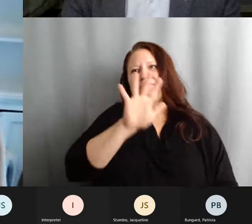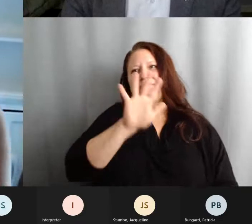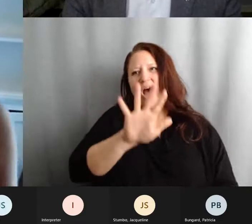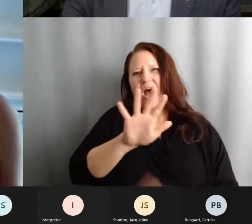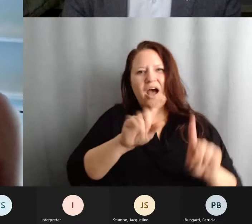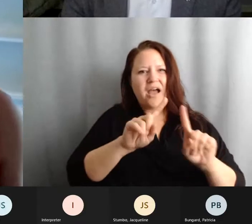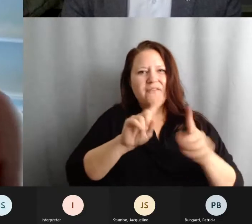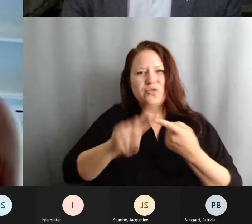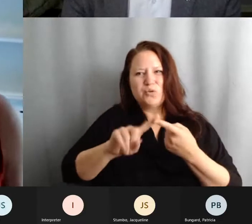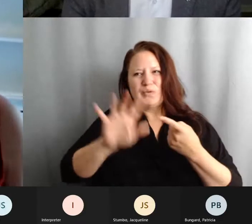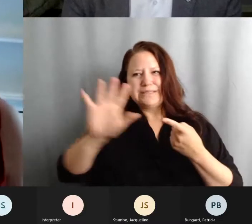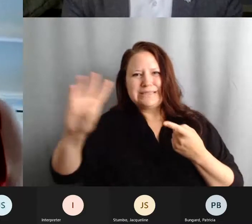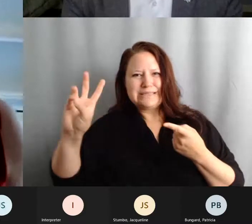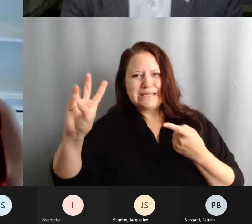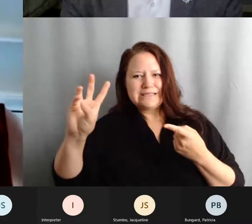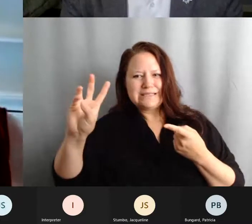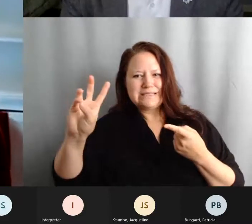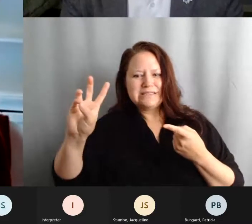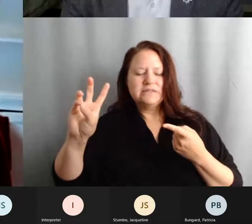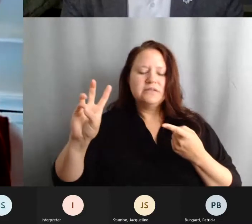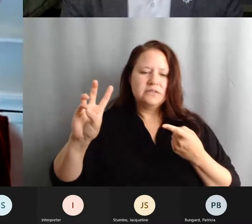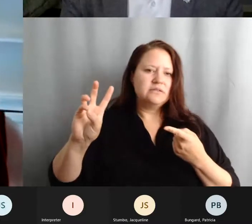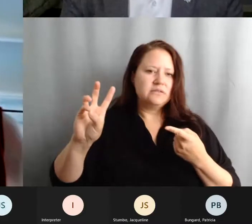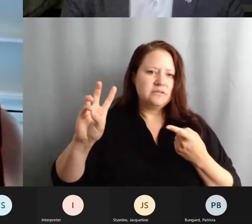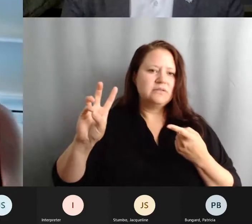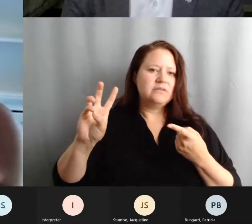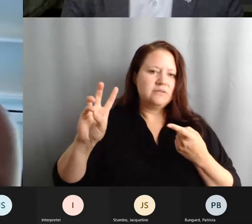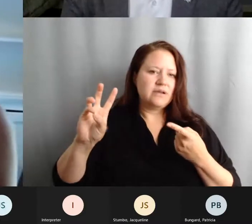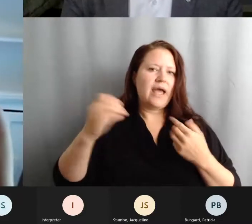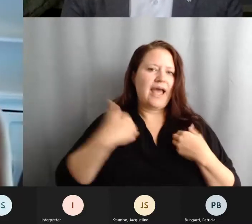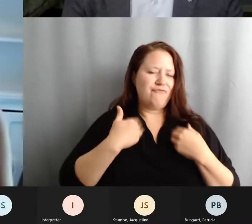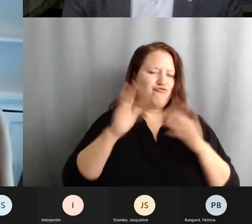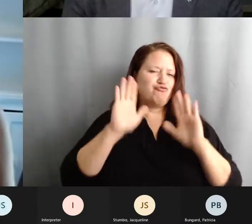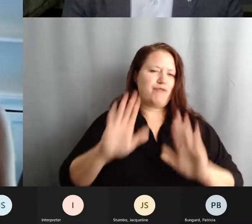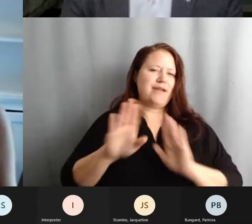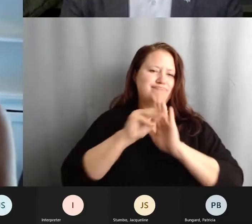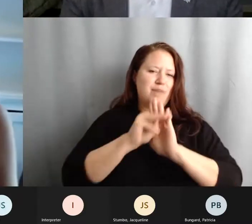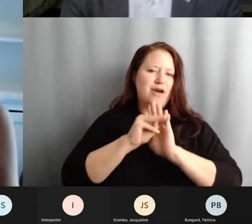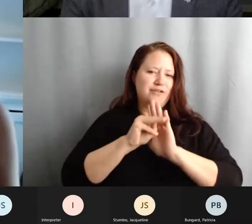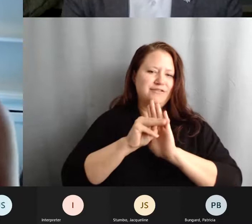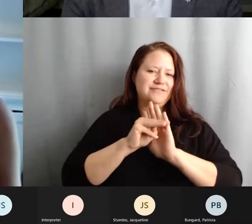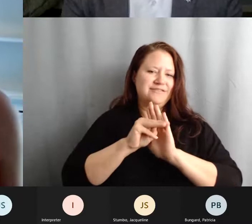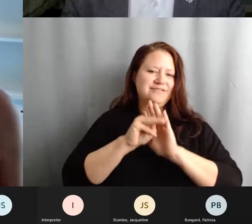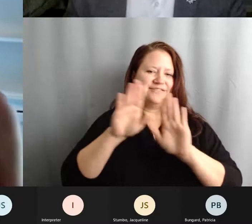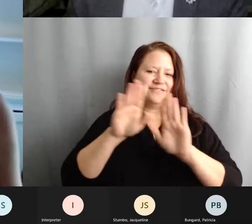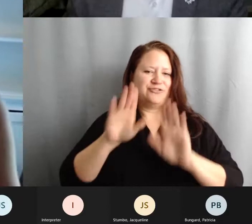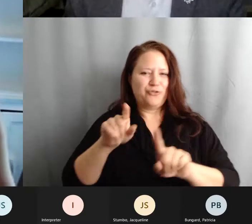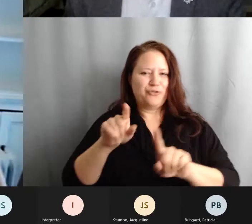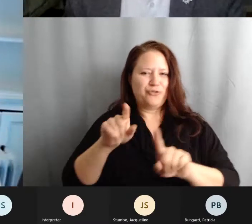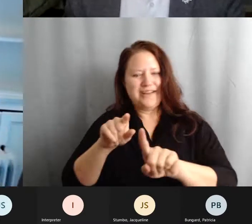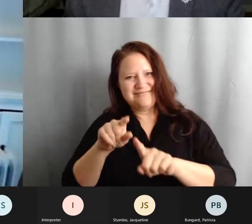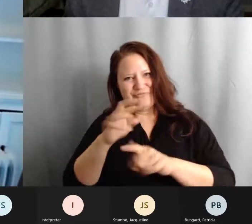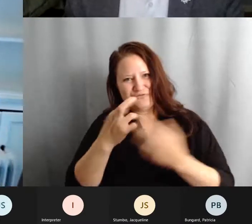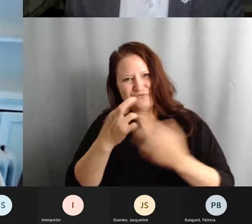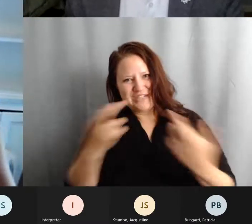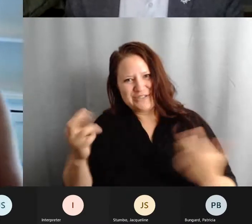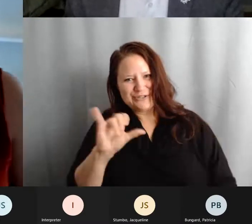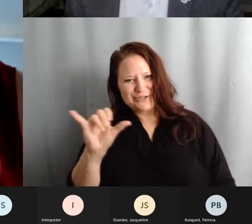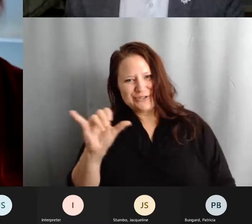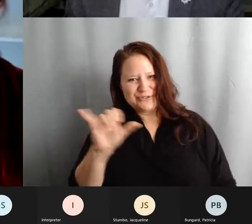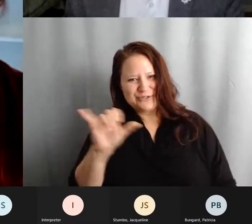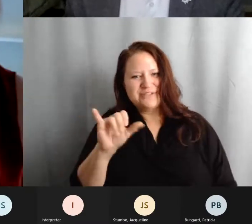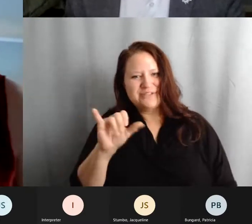6. Vinny Just has given me some great models. He's a great resource also, that